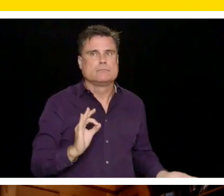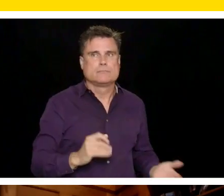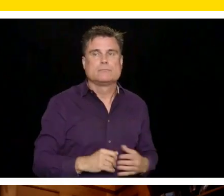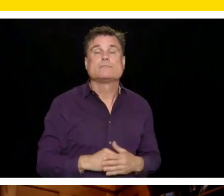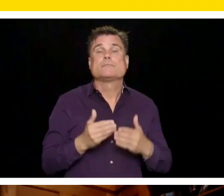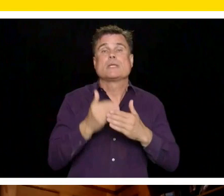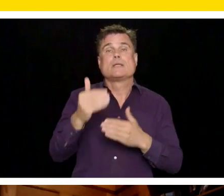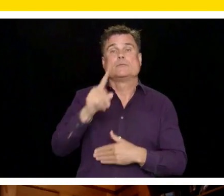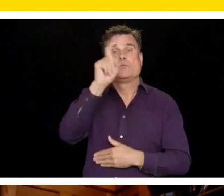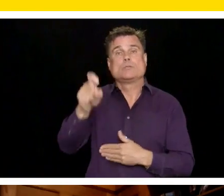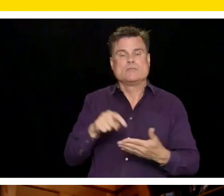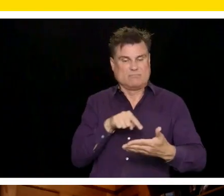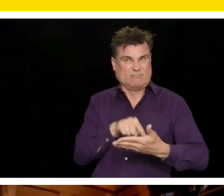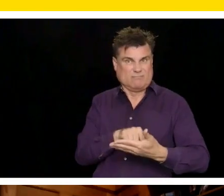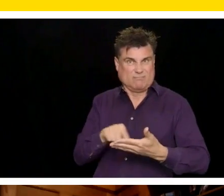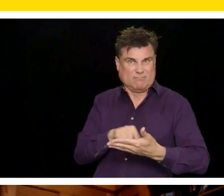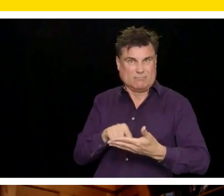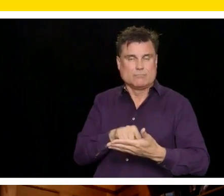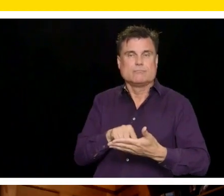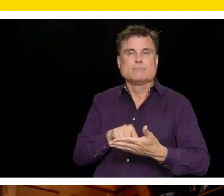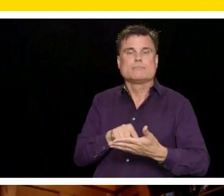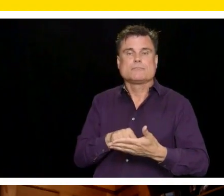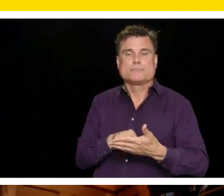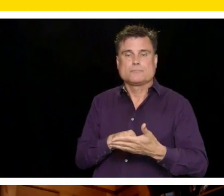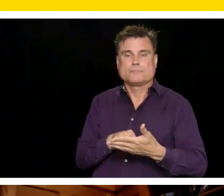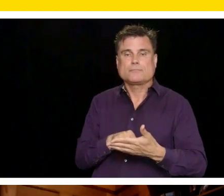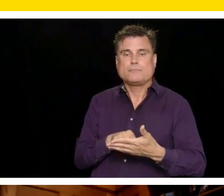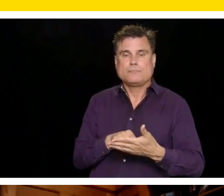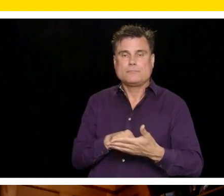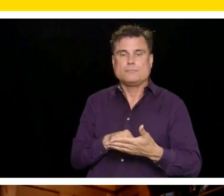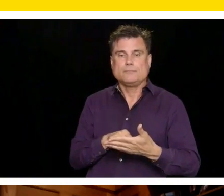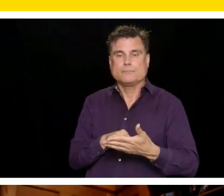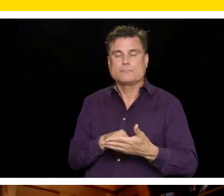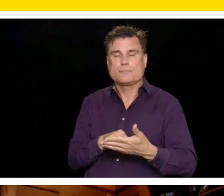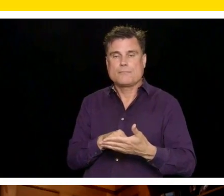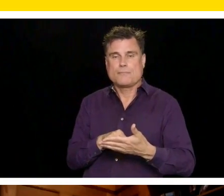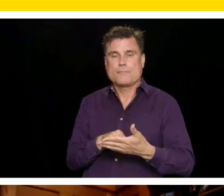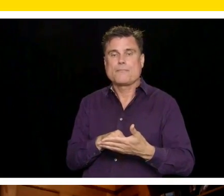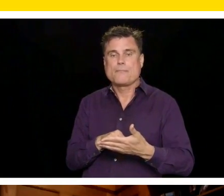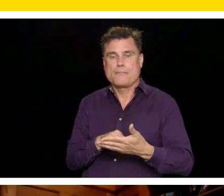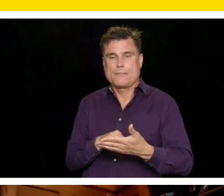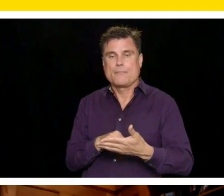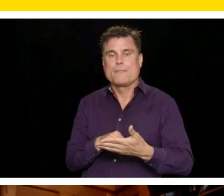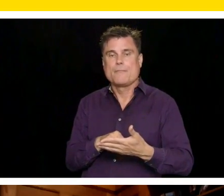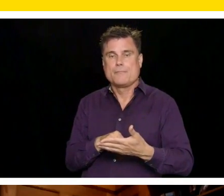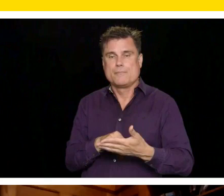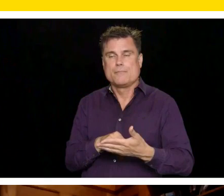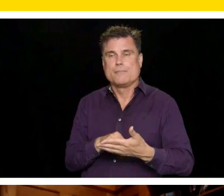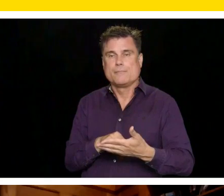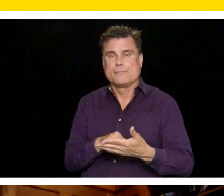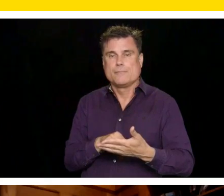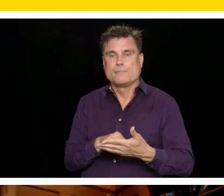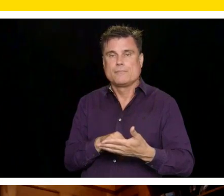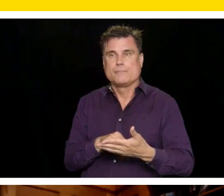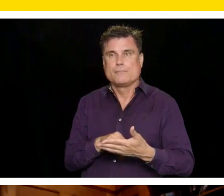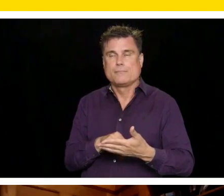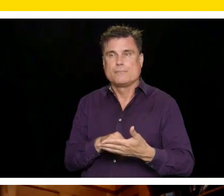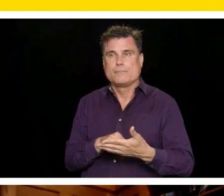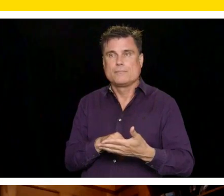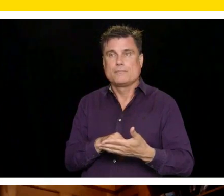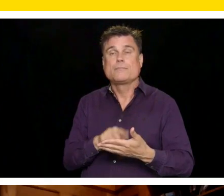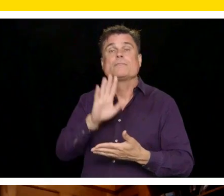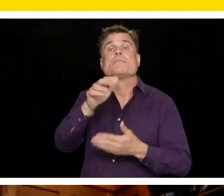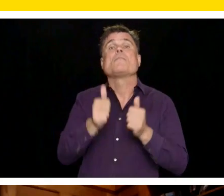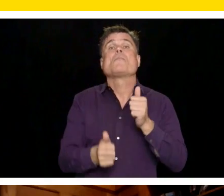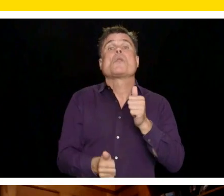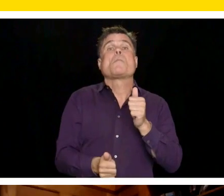apply for the commercial rent relief. And the vast majority of commercial landlords are not participating, which is leaving